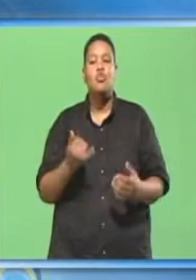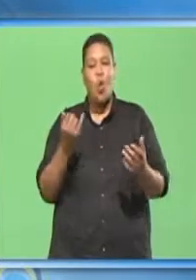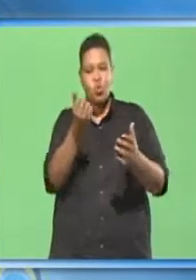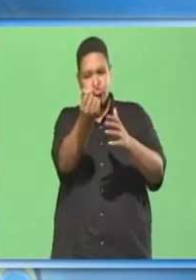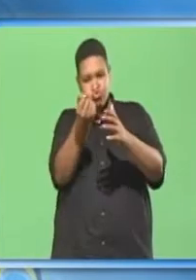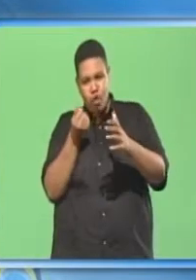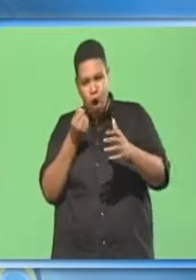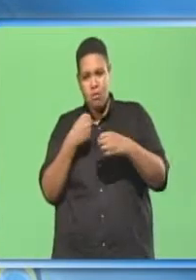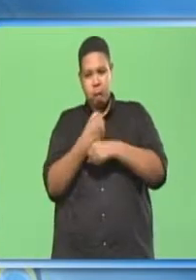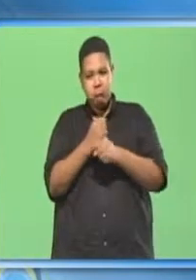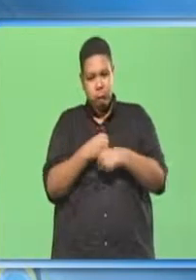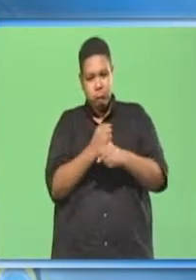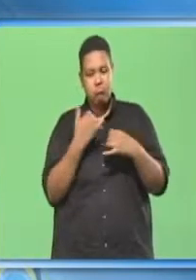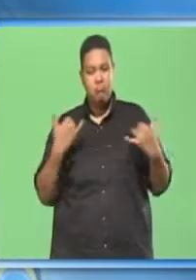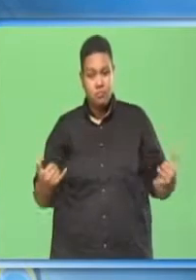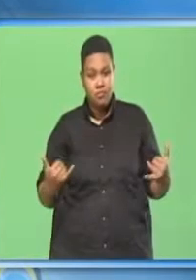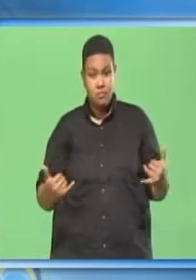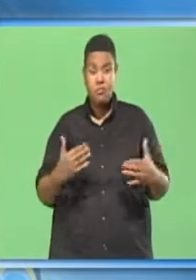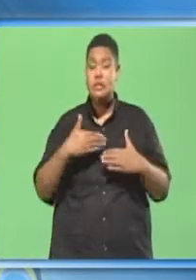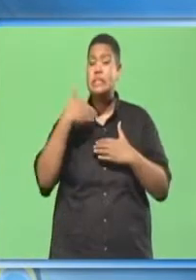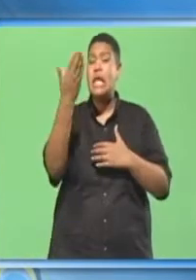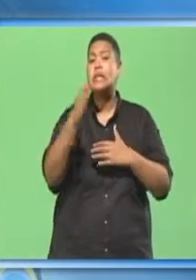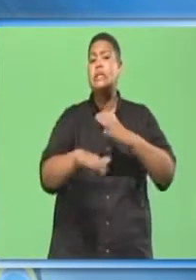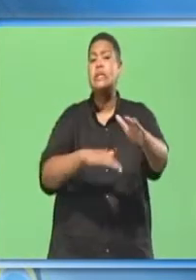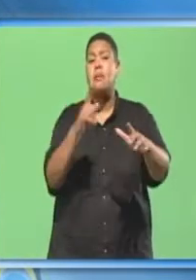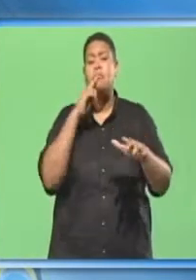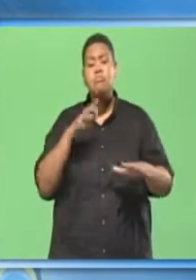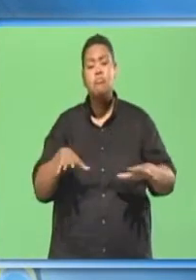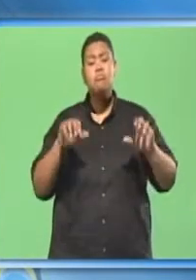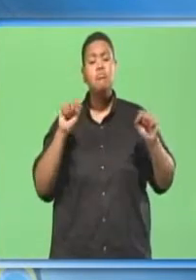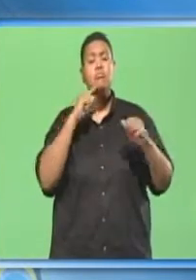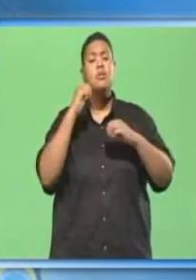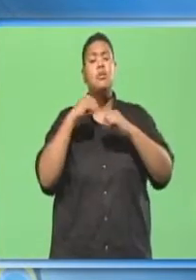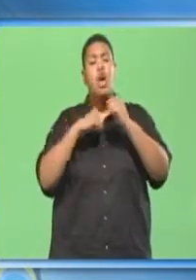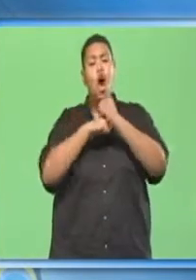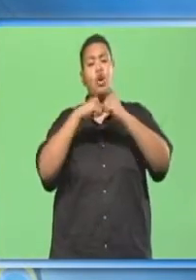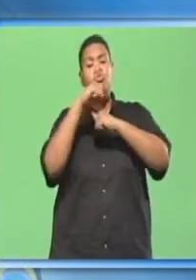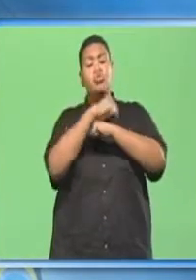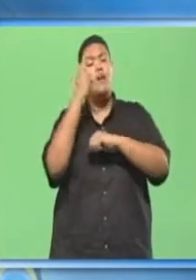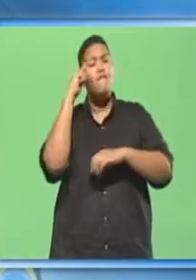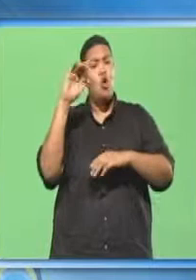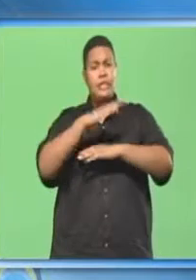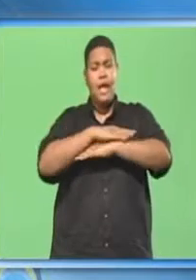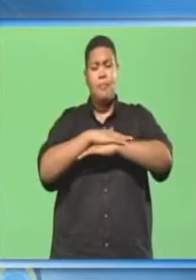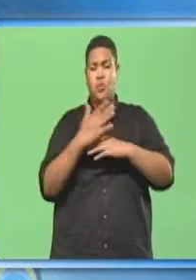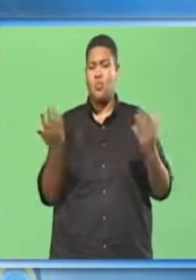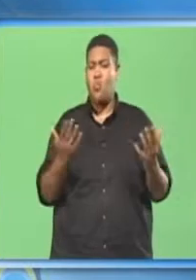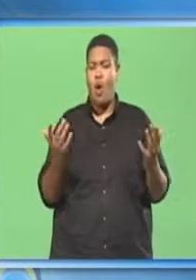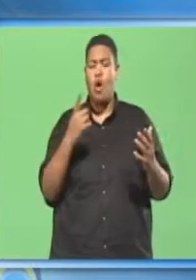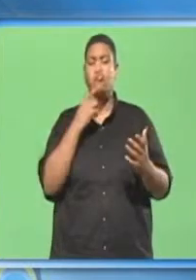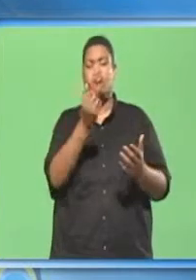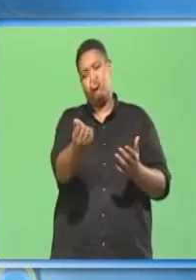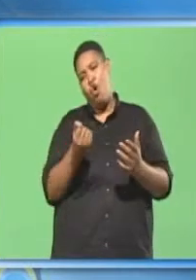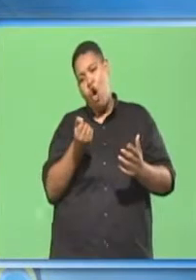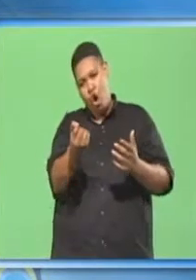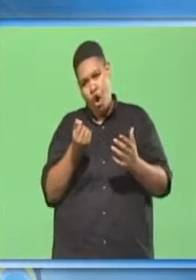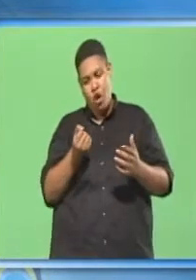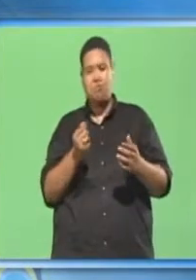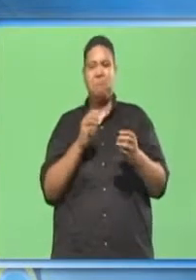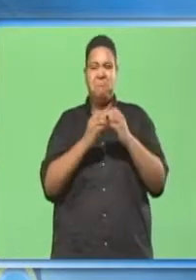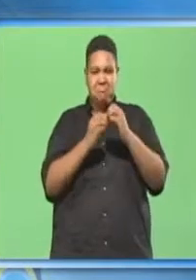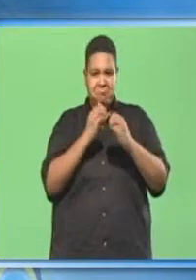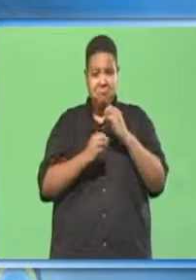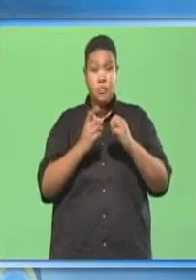Drawer construction. The next step to undertake in the construction of our night table is the construction of the drawer.